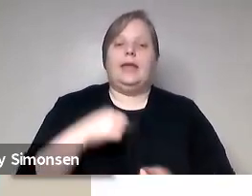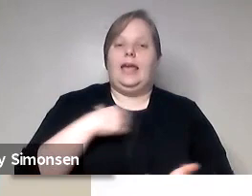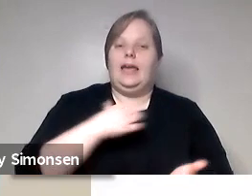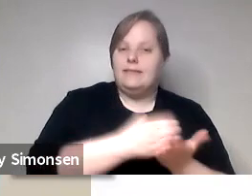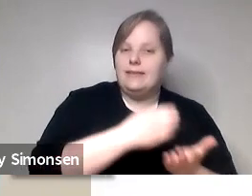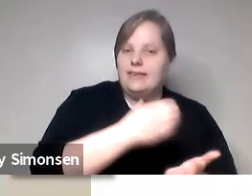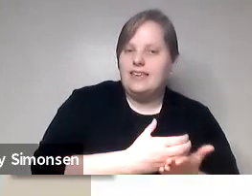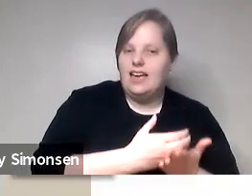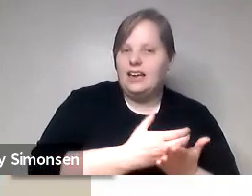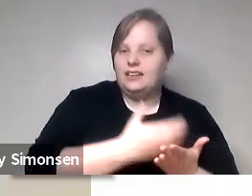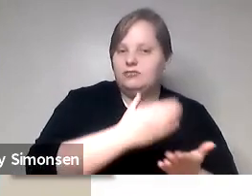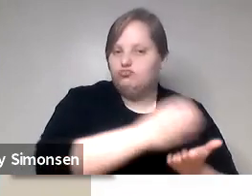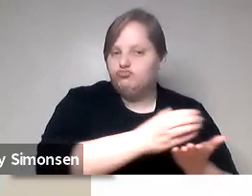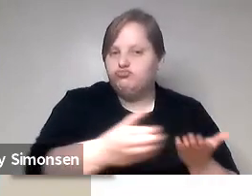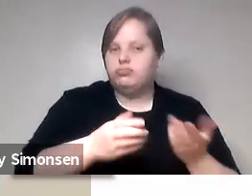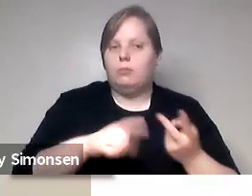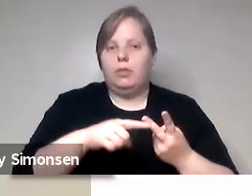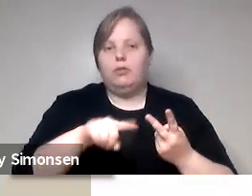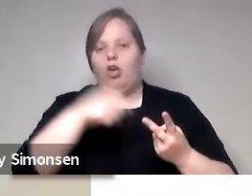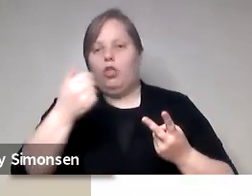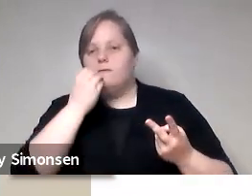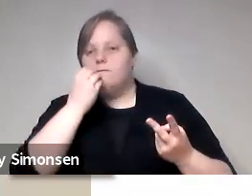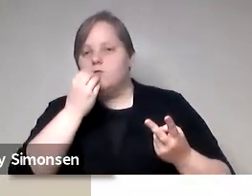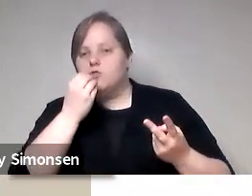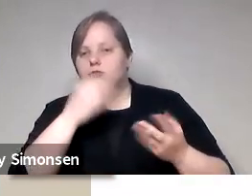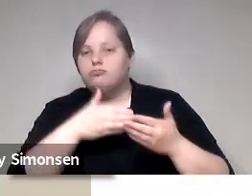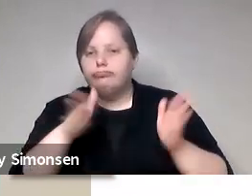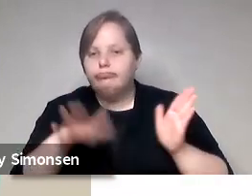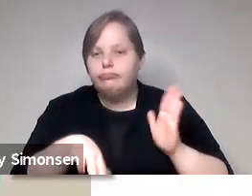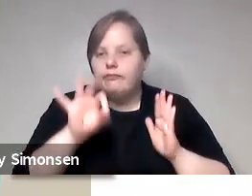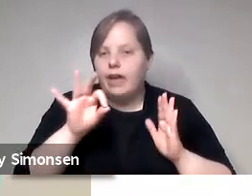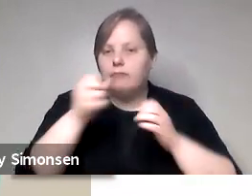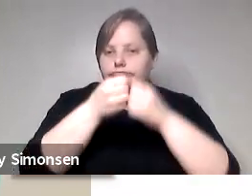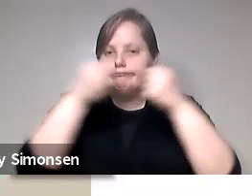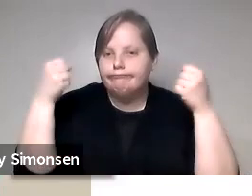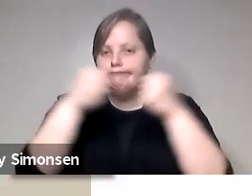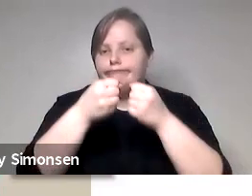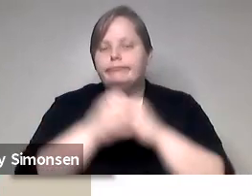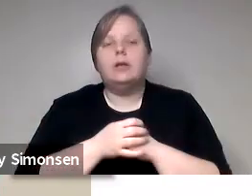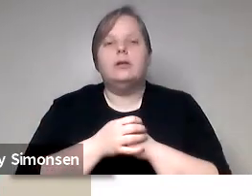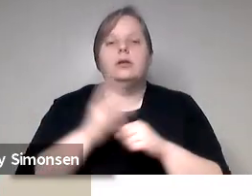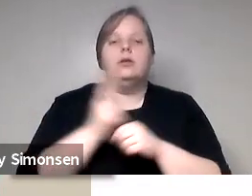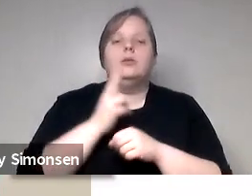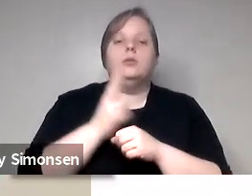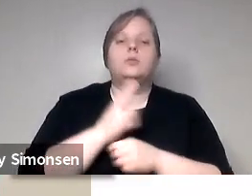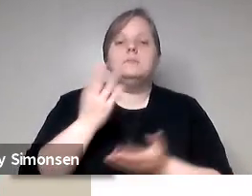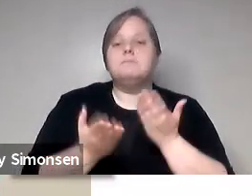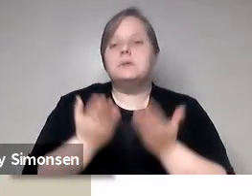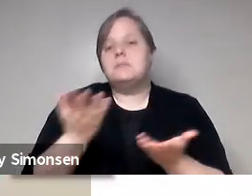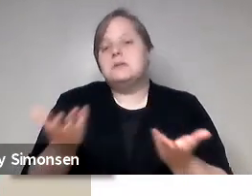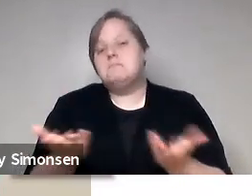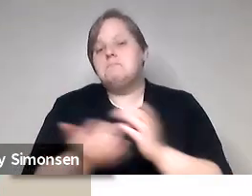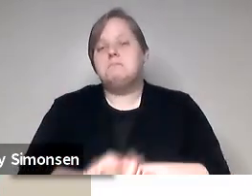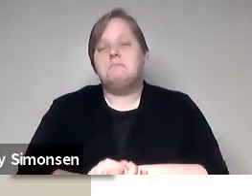just other, foods that are in there, in the cupboards. We want to use possibly, I would